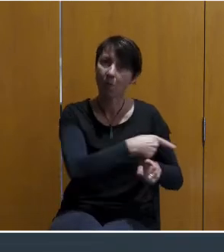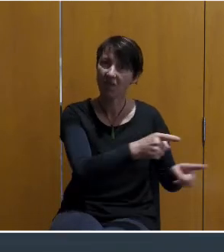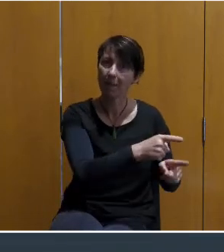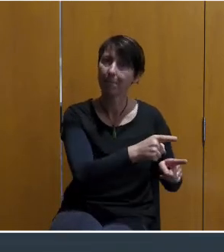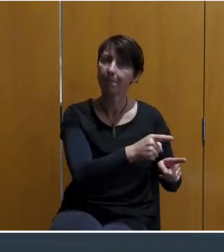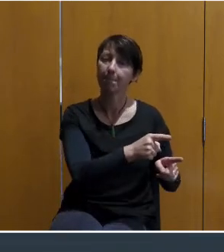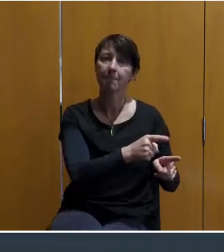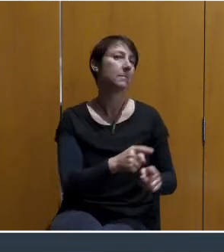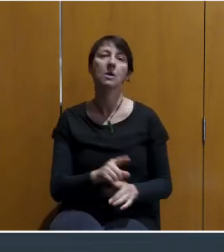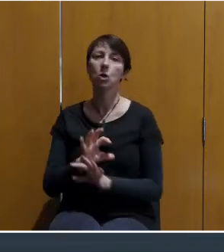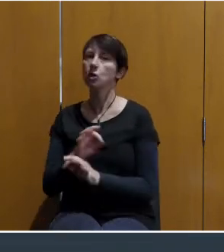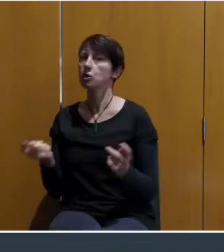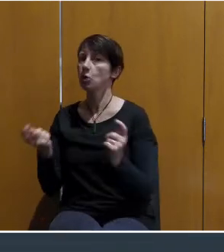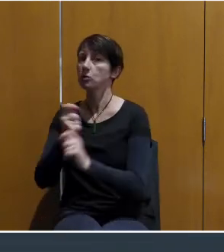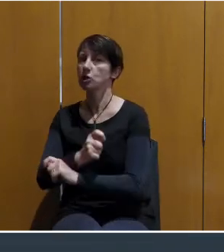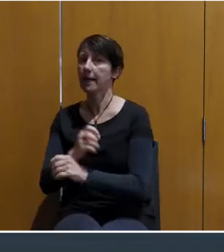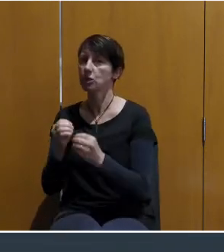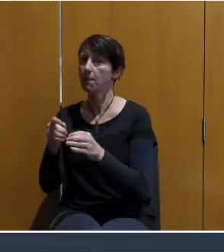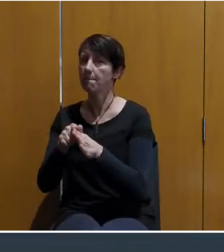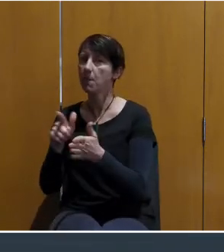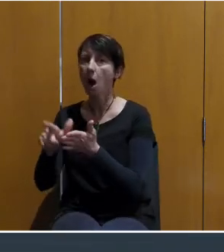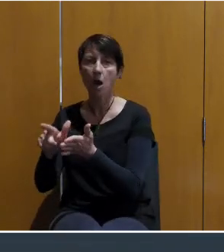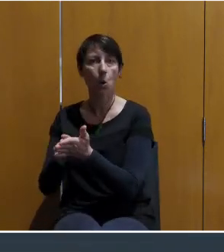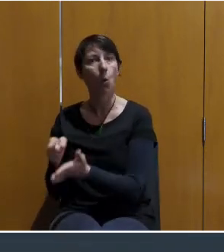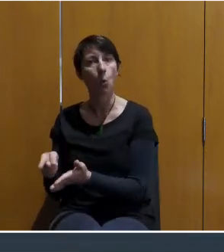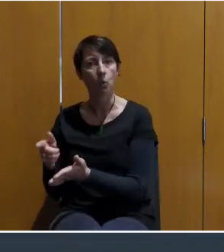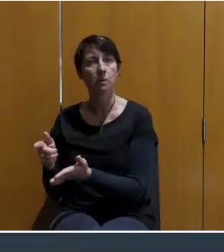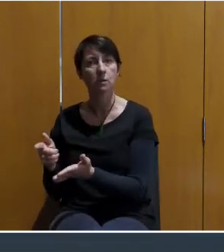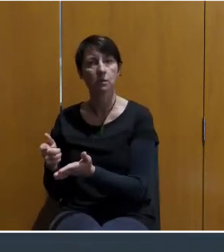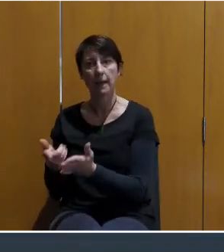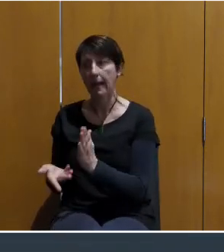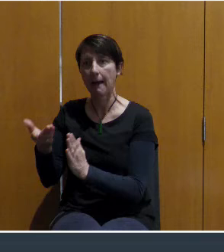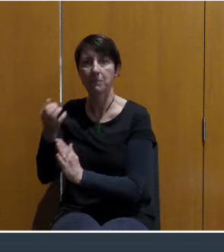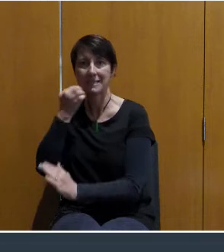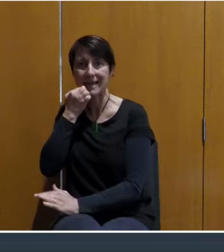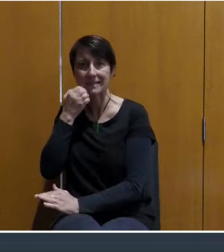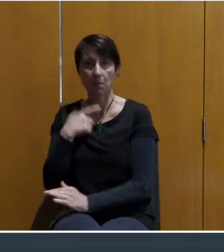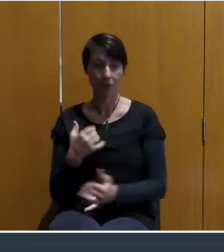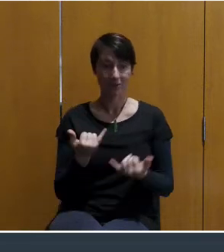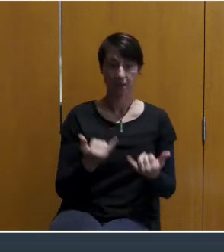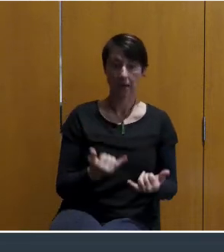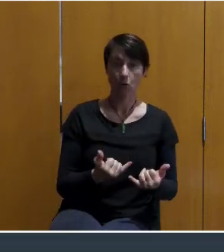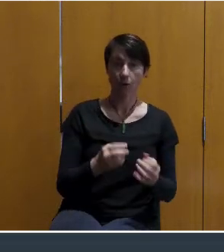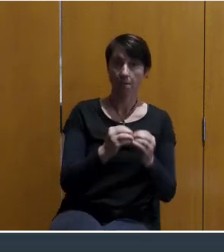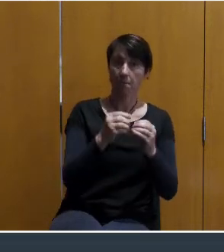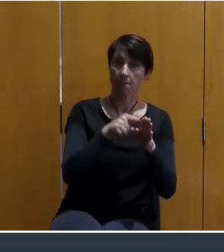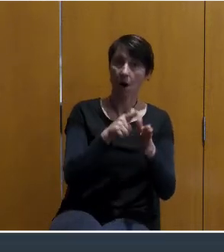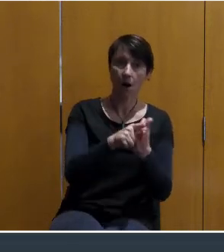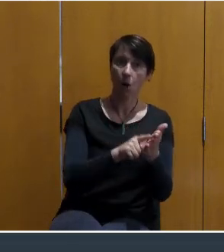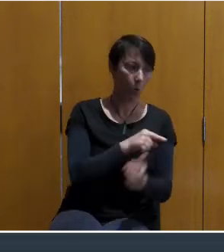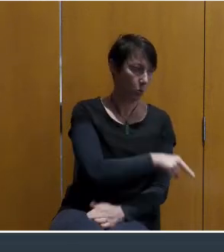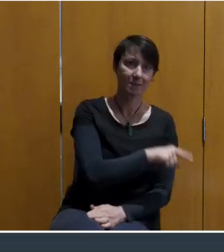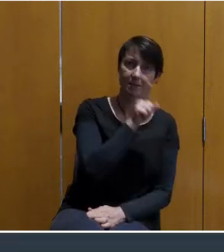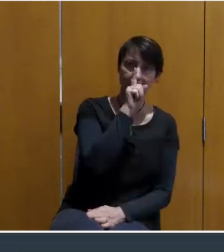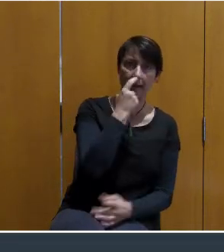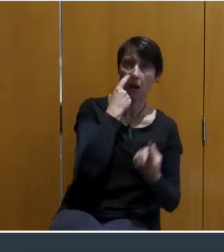bylaws when the current ones aren't being enforced in an adequate manner. The public meeting on Tuesday, the 14th